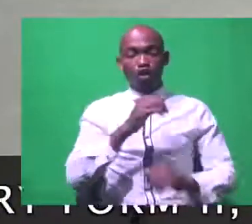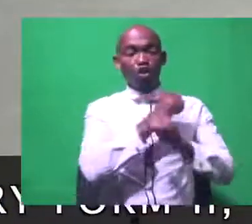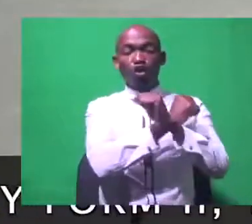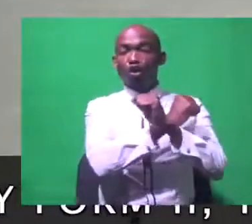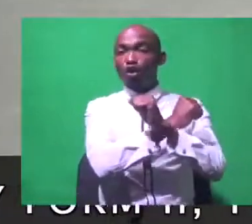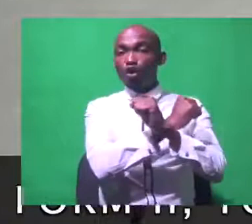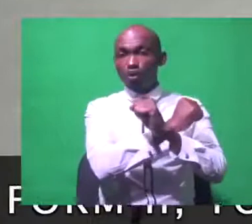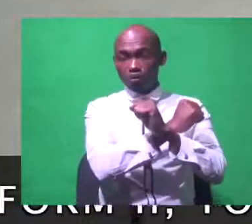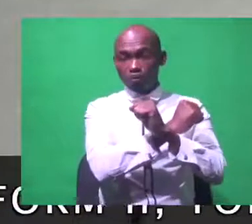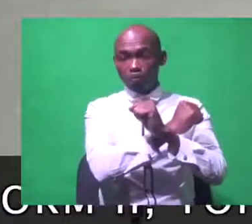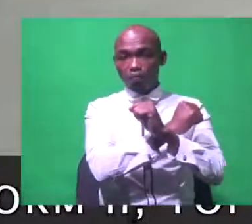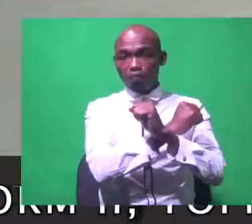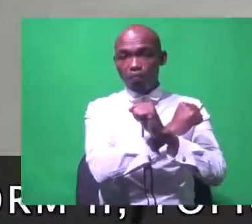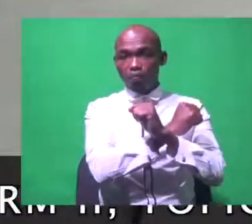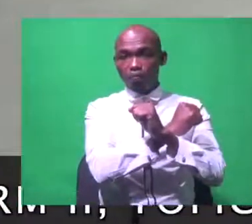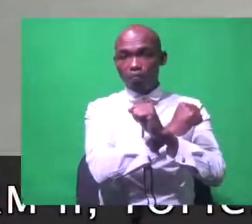pre-colonial